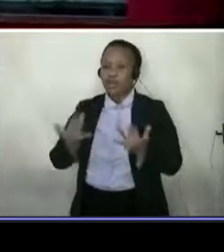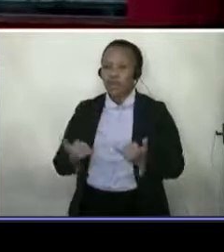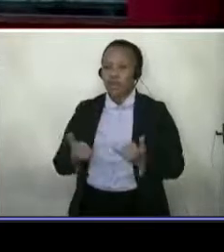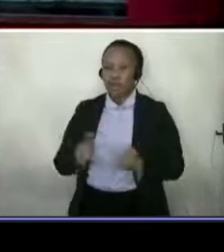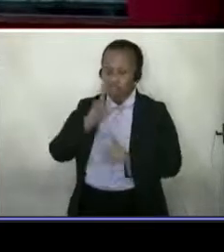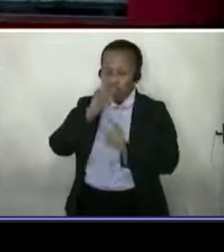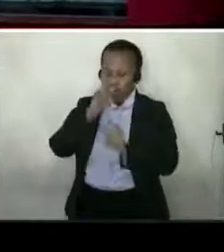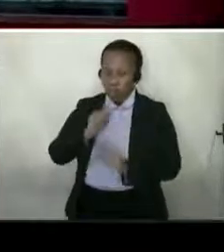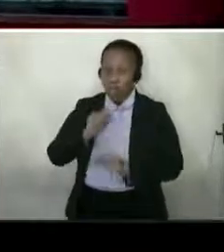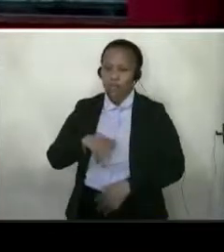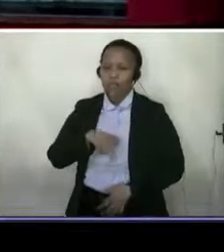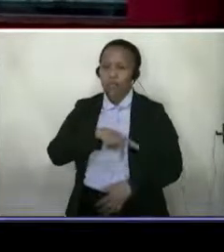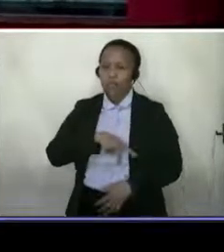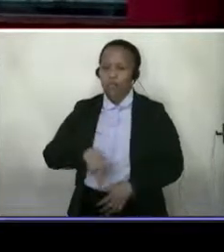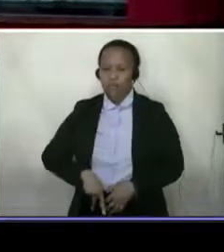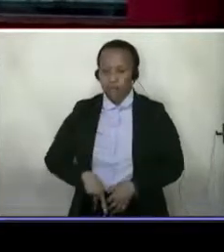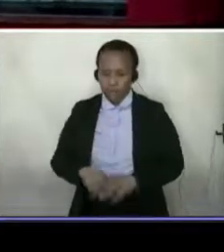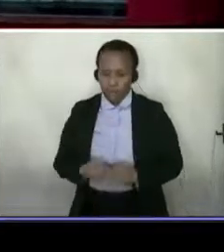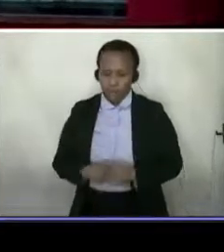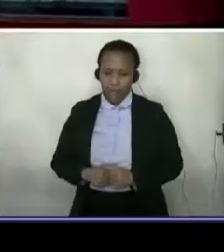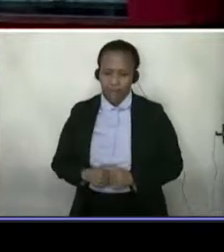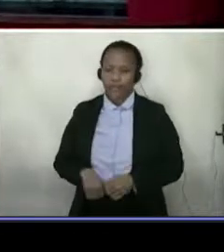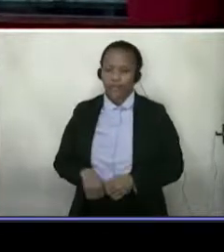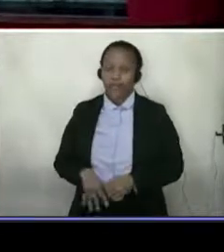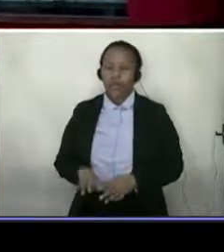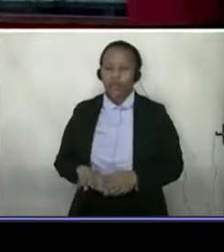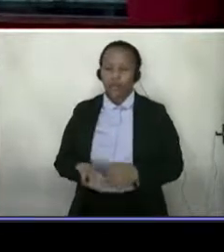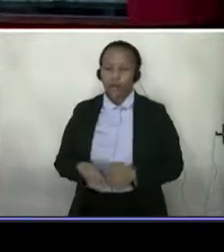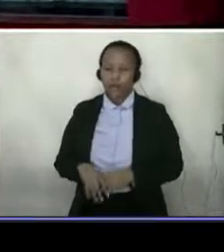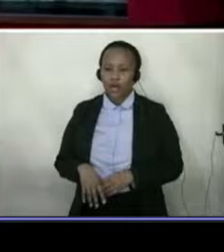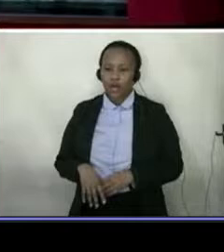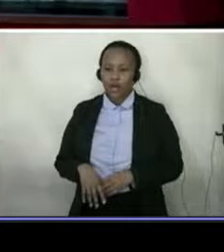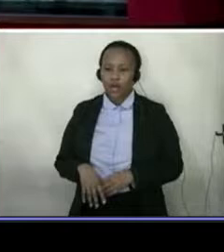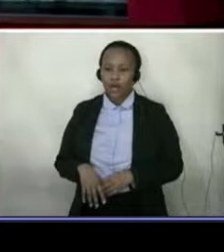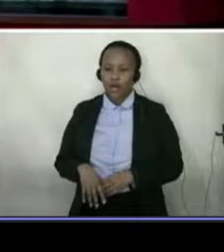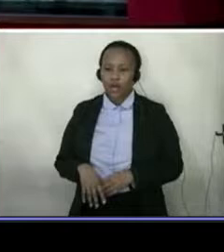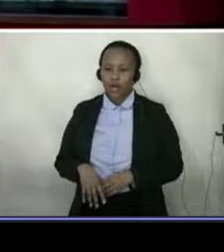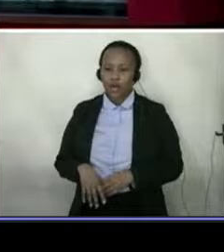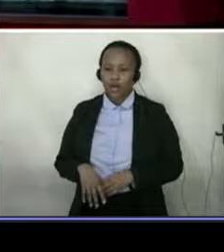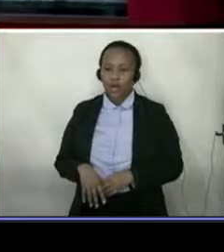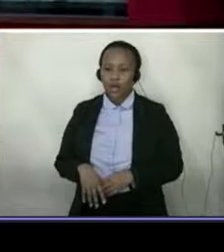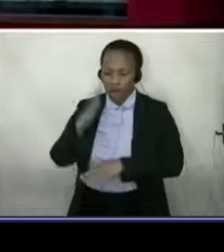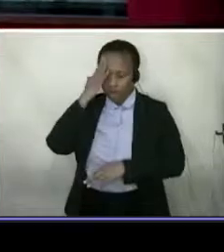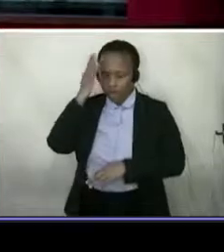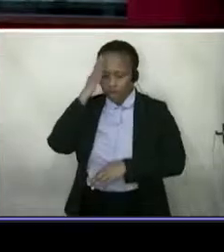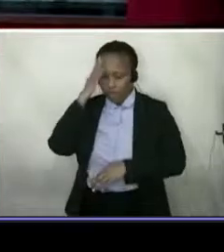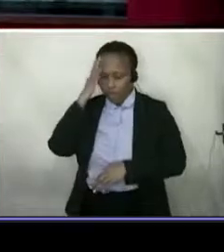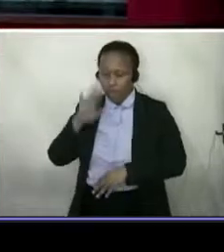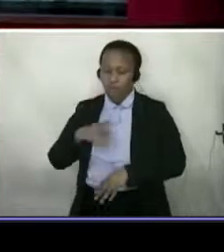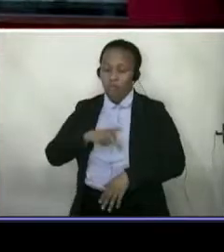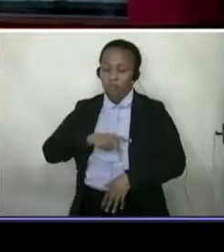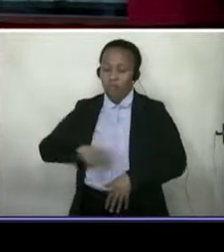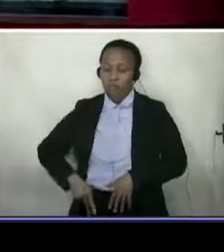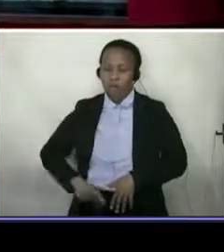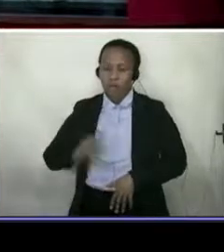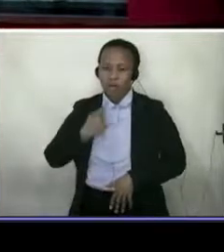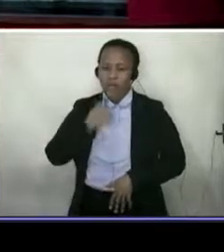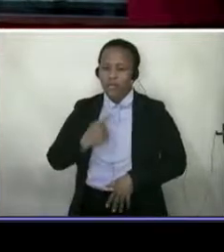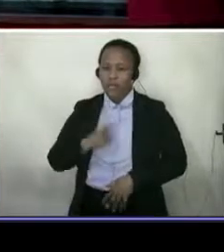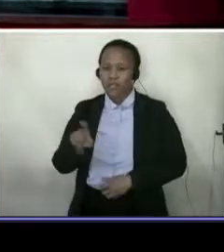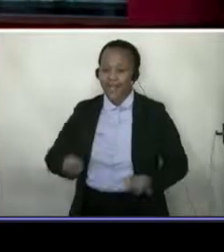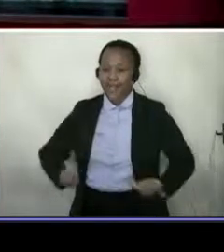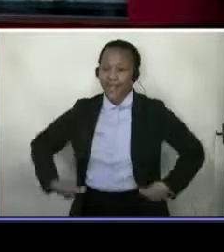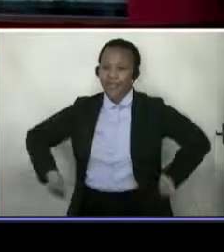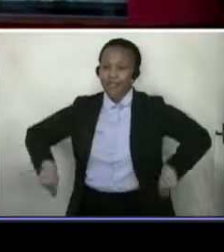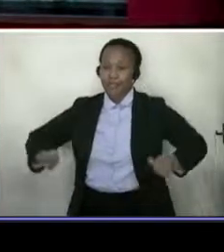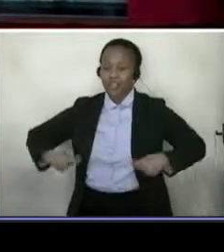irregular expenditure, we all know and understand, as the Premier rightly said, that not all irregular expenditure can be labelled